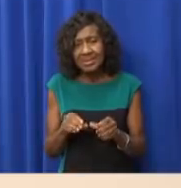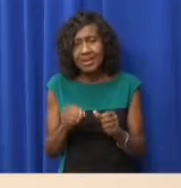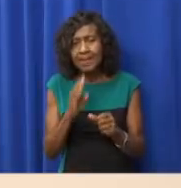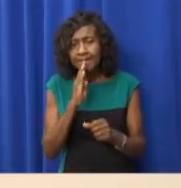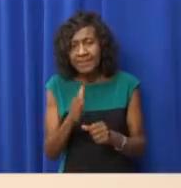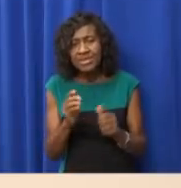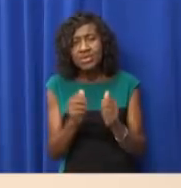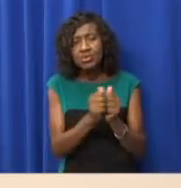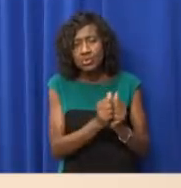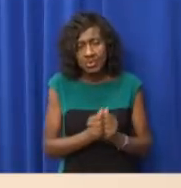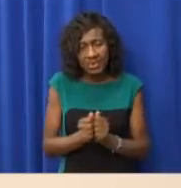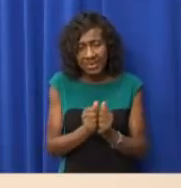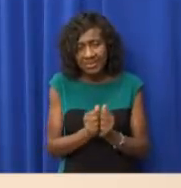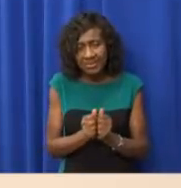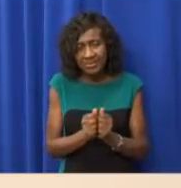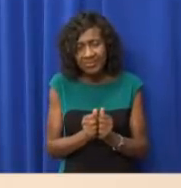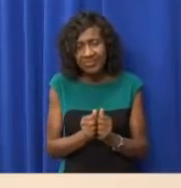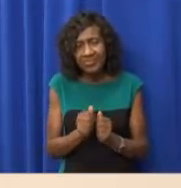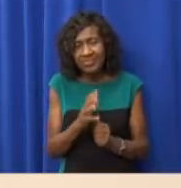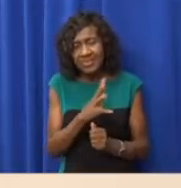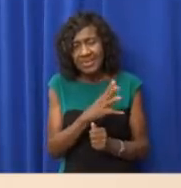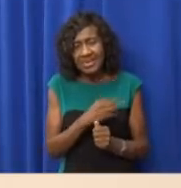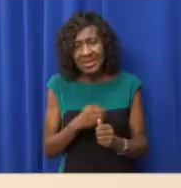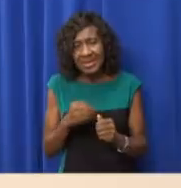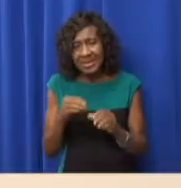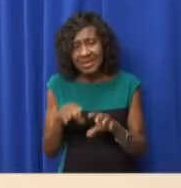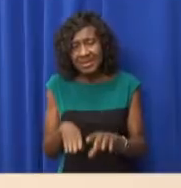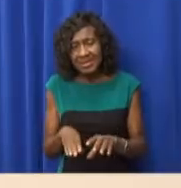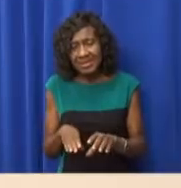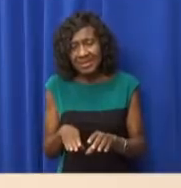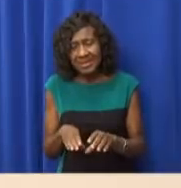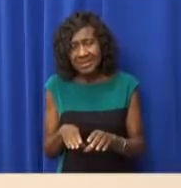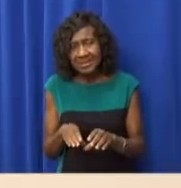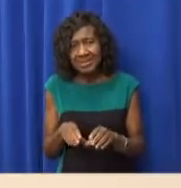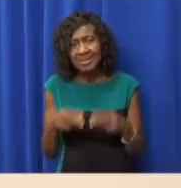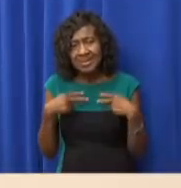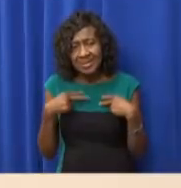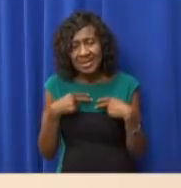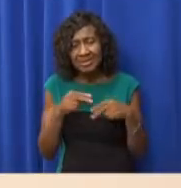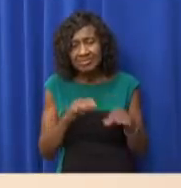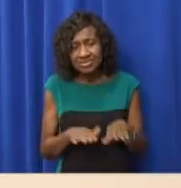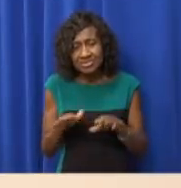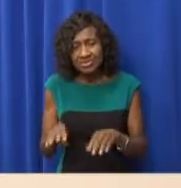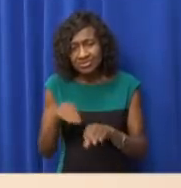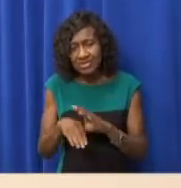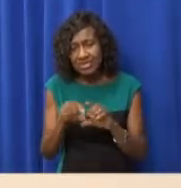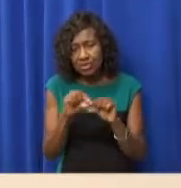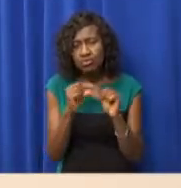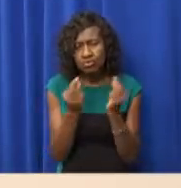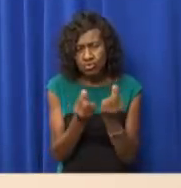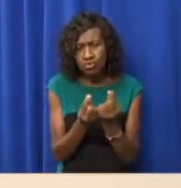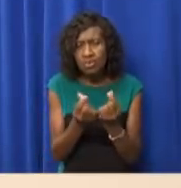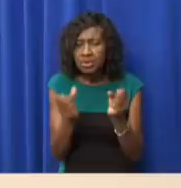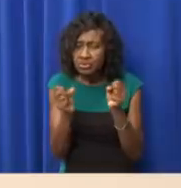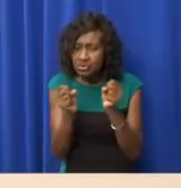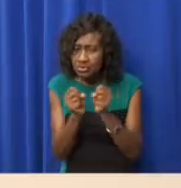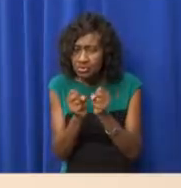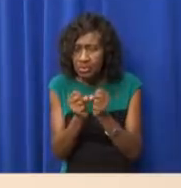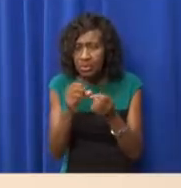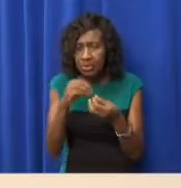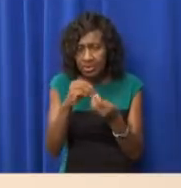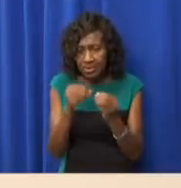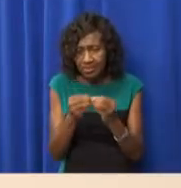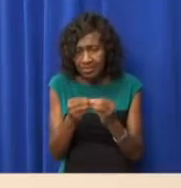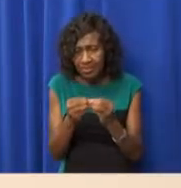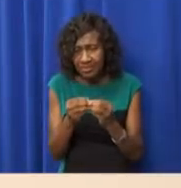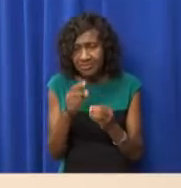allow limited interaction of groups of children in relatively small numbers. Because the thing with